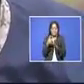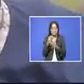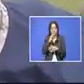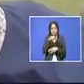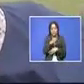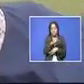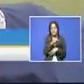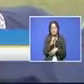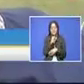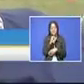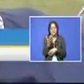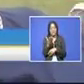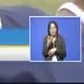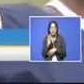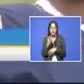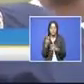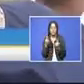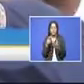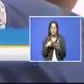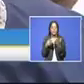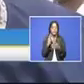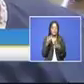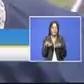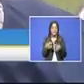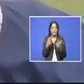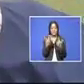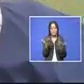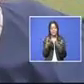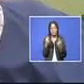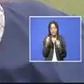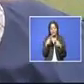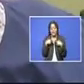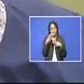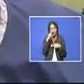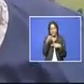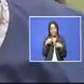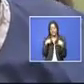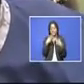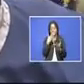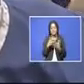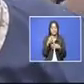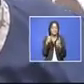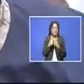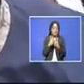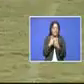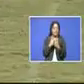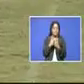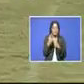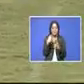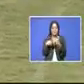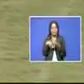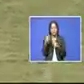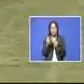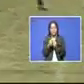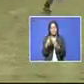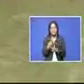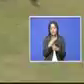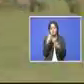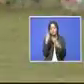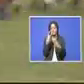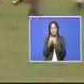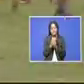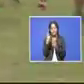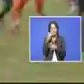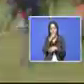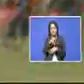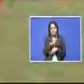do what we can, we just come out here, try to have some fun and have a good game, execute our plays and come out with the victory. For the Jets, with that big win,